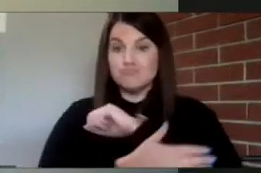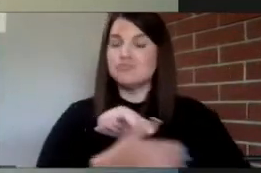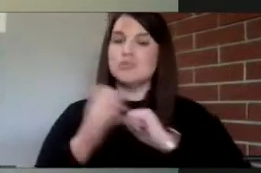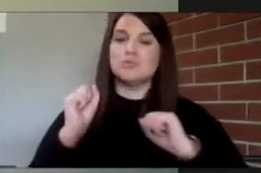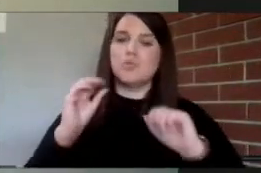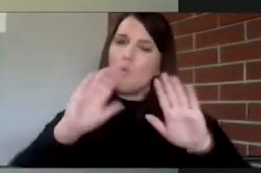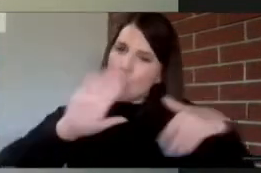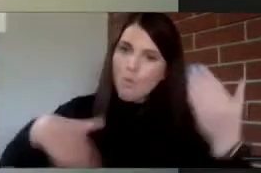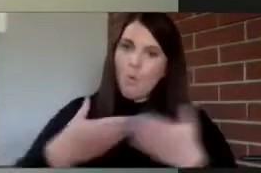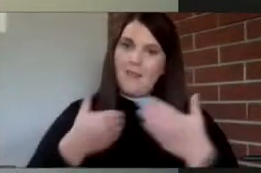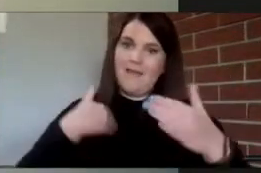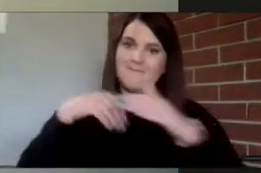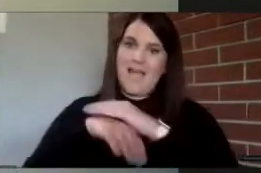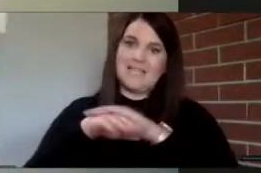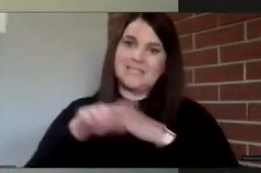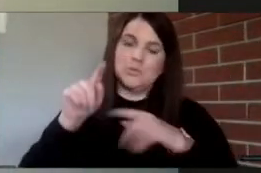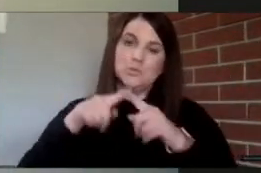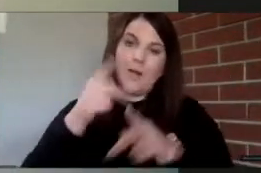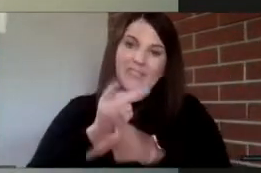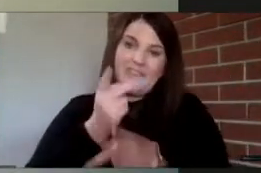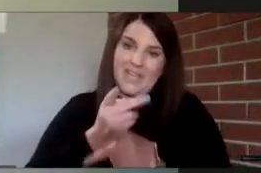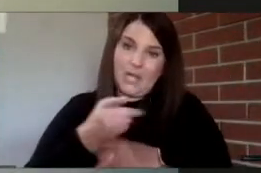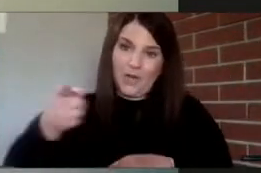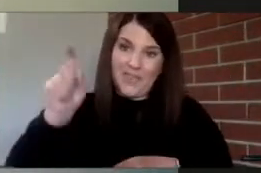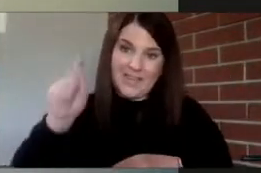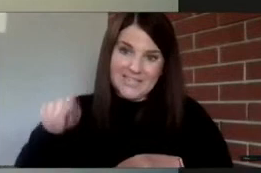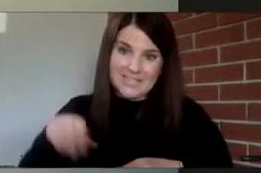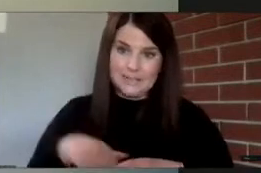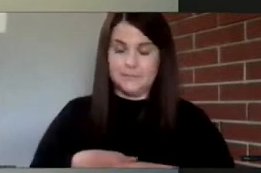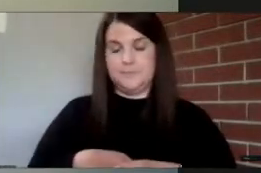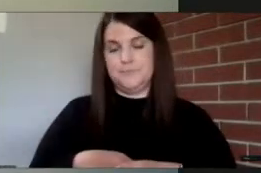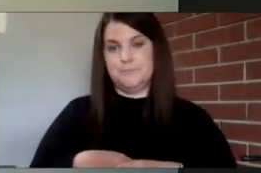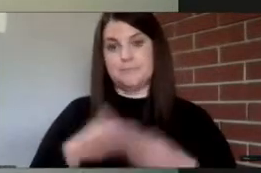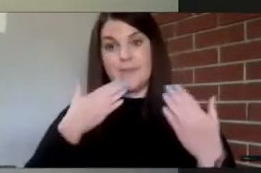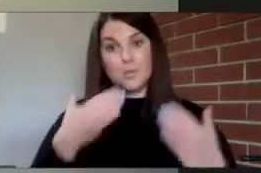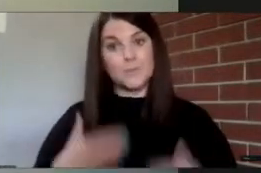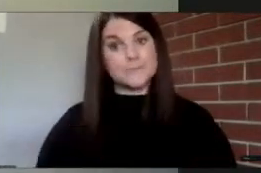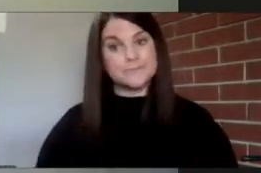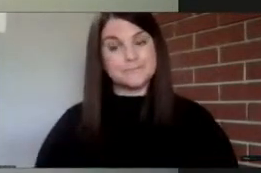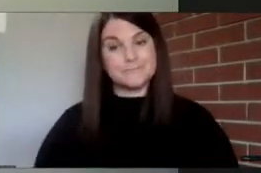all have access to the care they so richly need and deserve. Thank you.